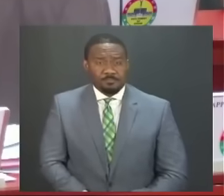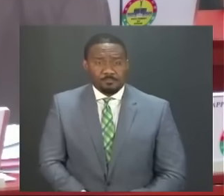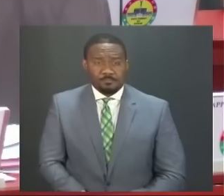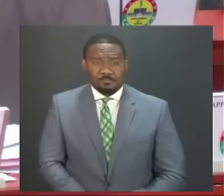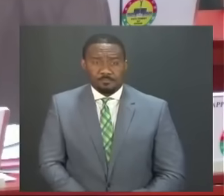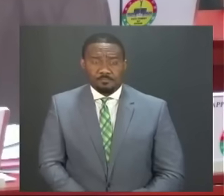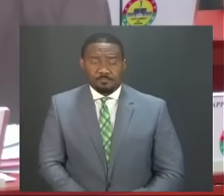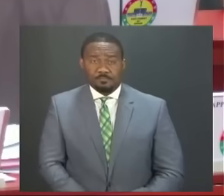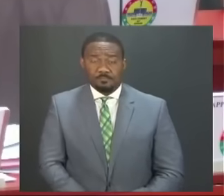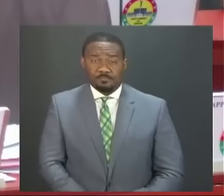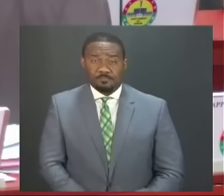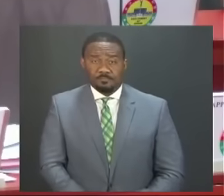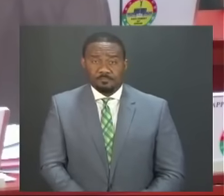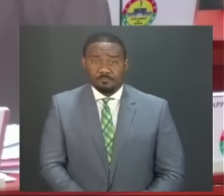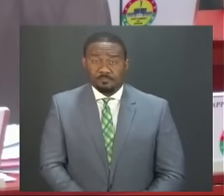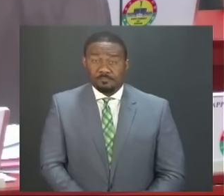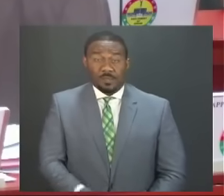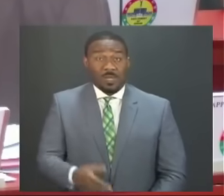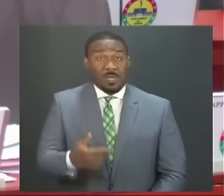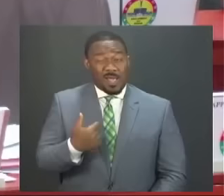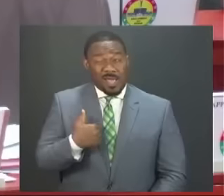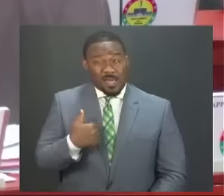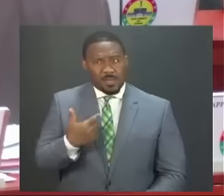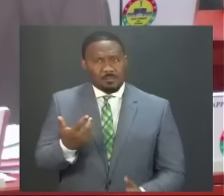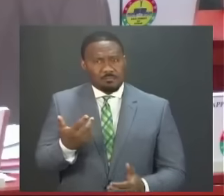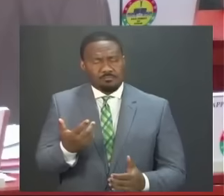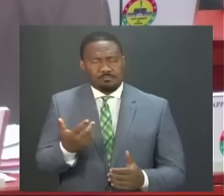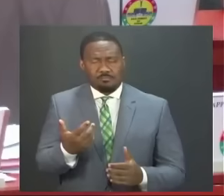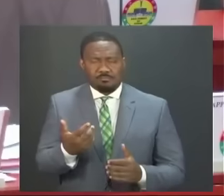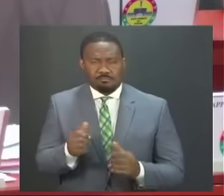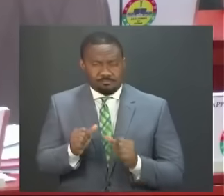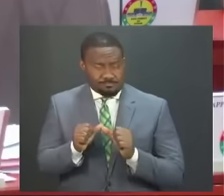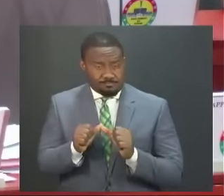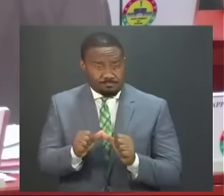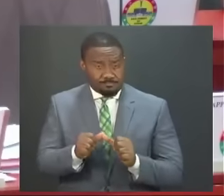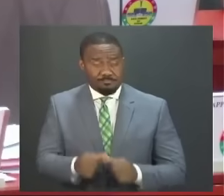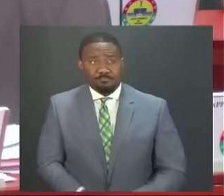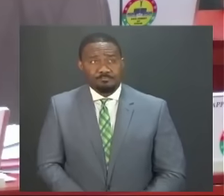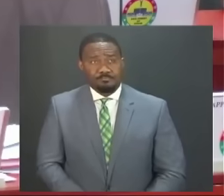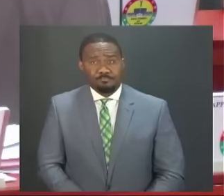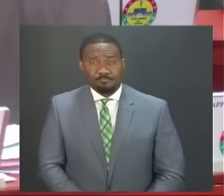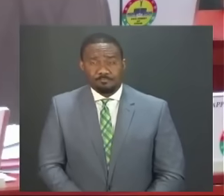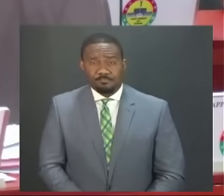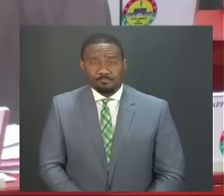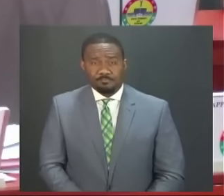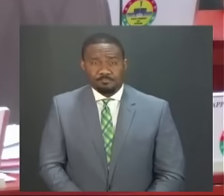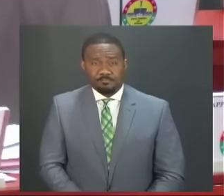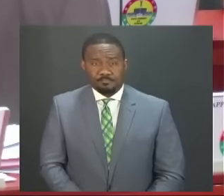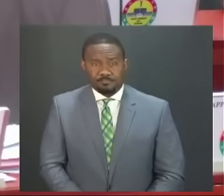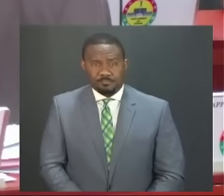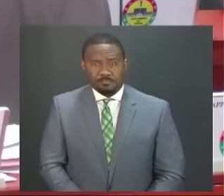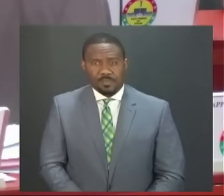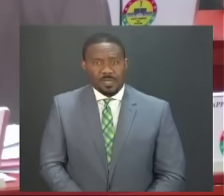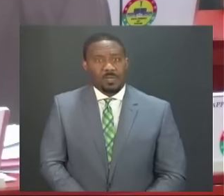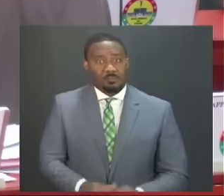a path of quoting Mr. Ayariga. I'll continue. He continues, and my argument is that we are taking up